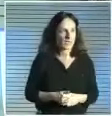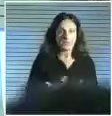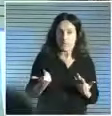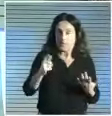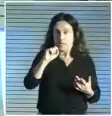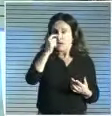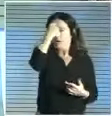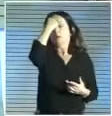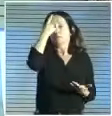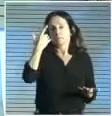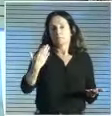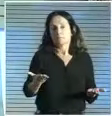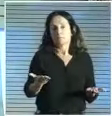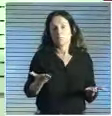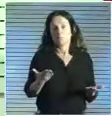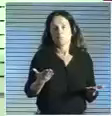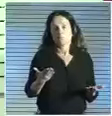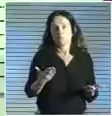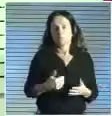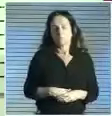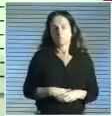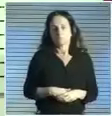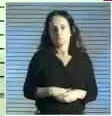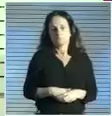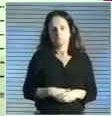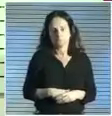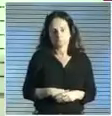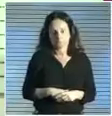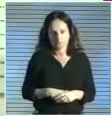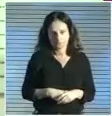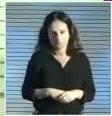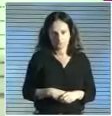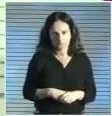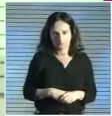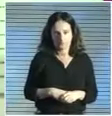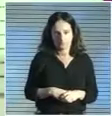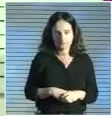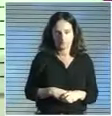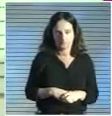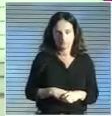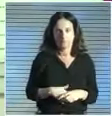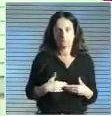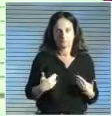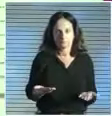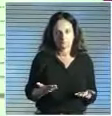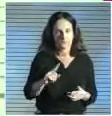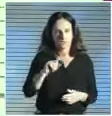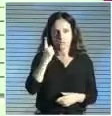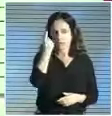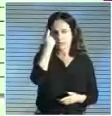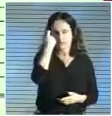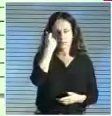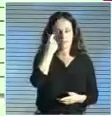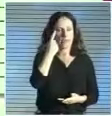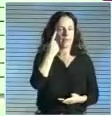first is really follow the money. And we've got to figure out a way to align